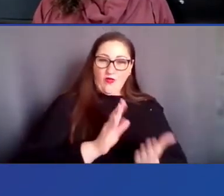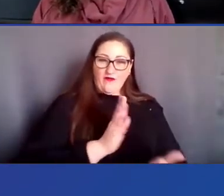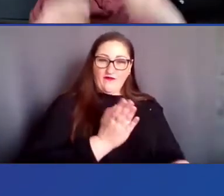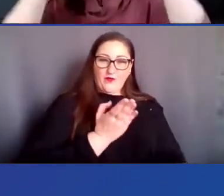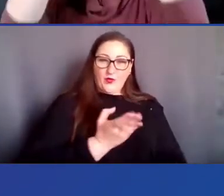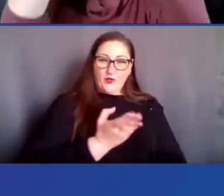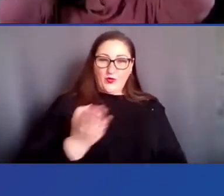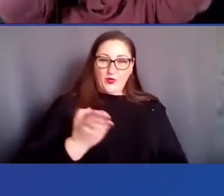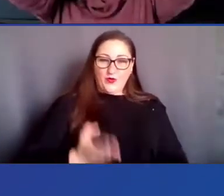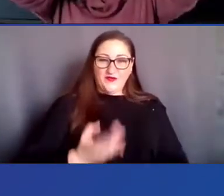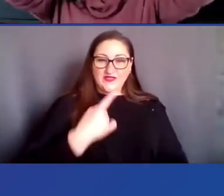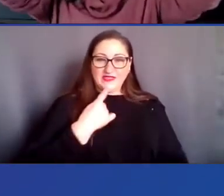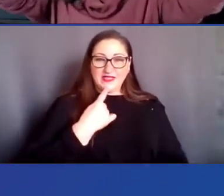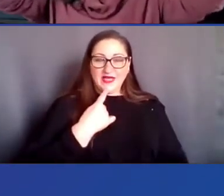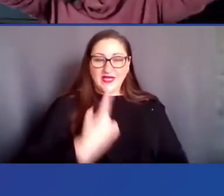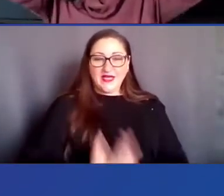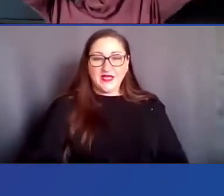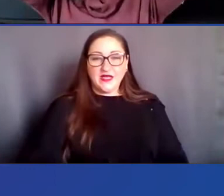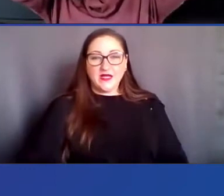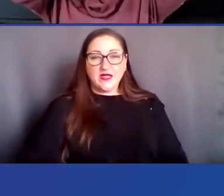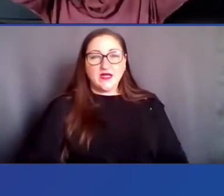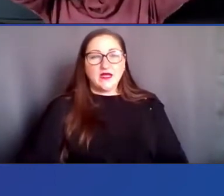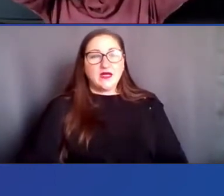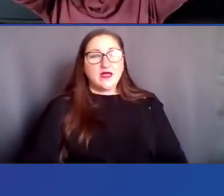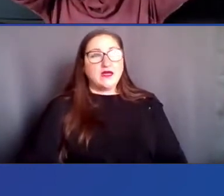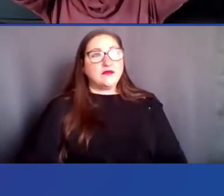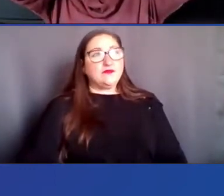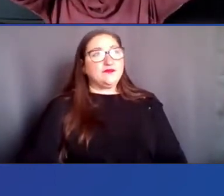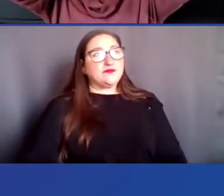so much of